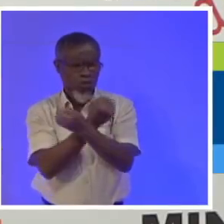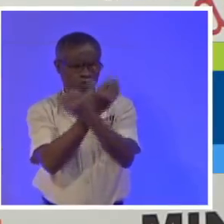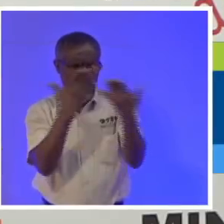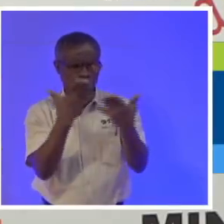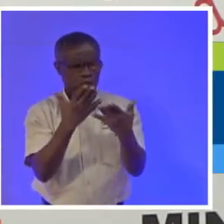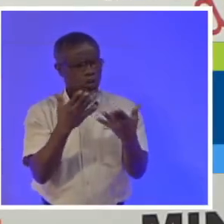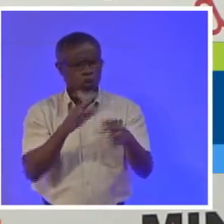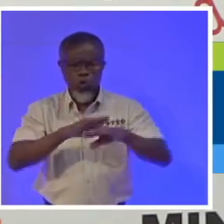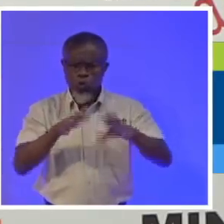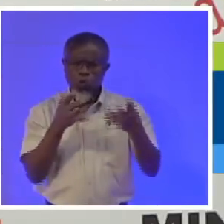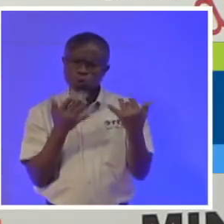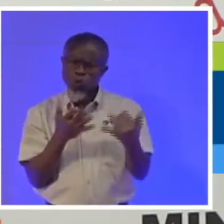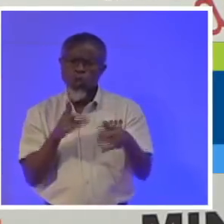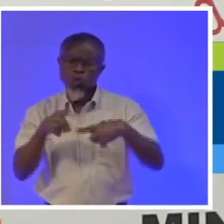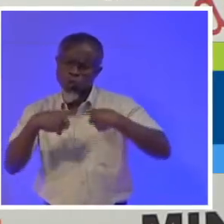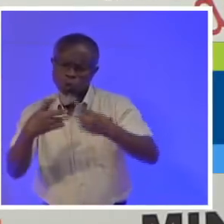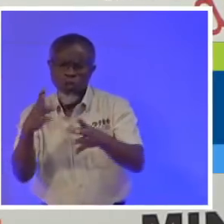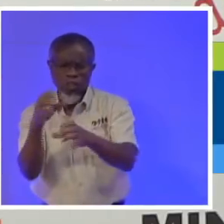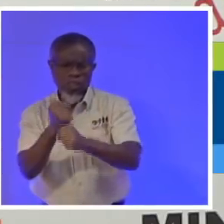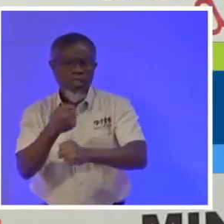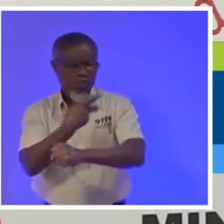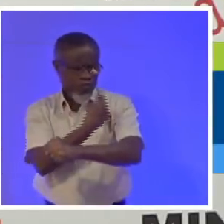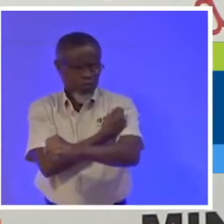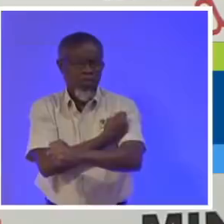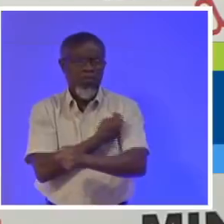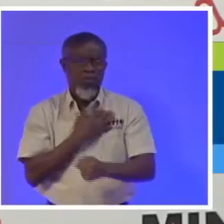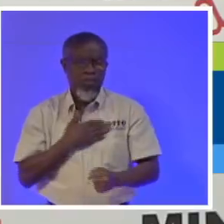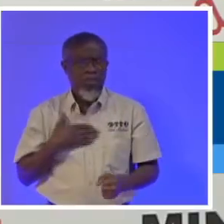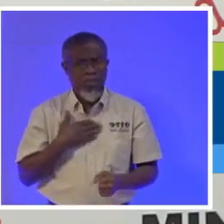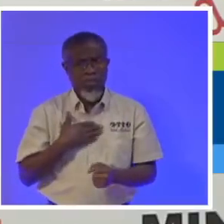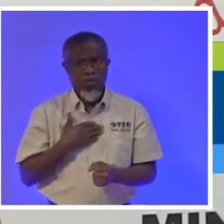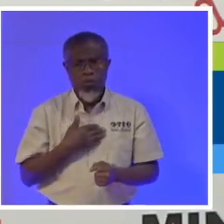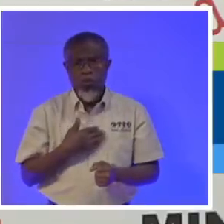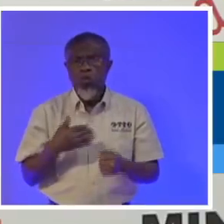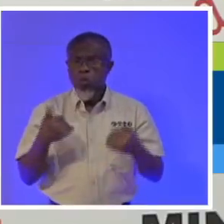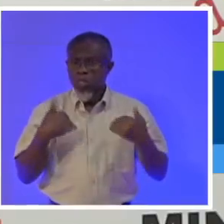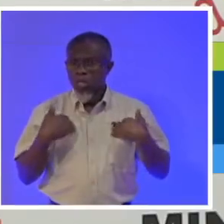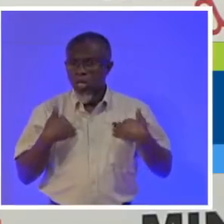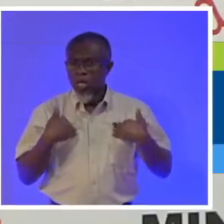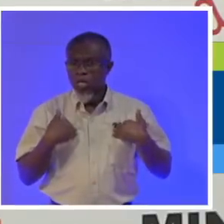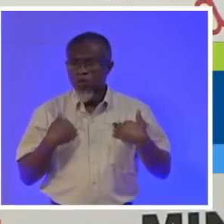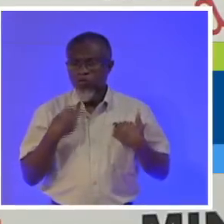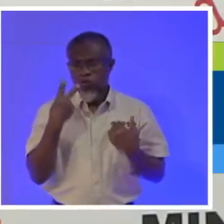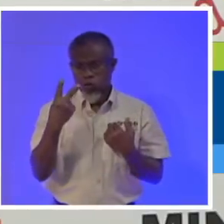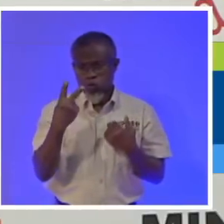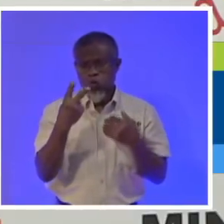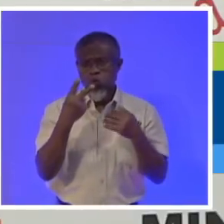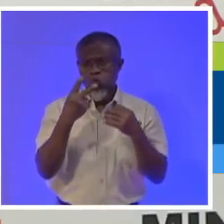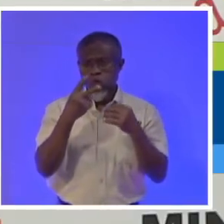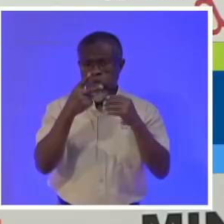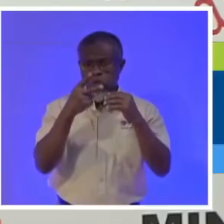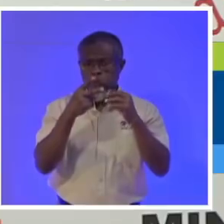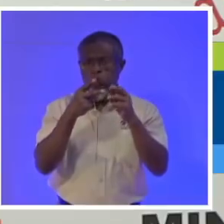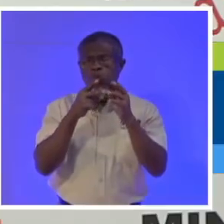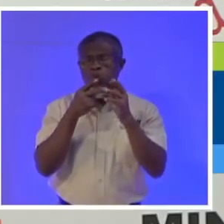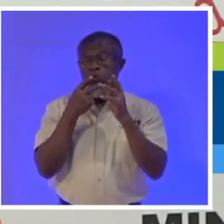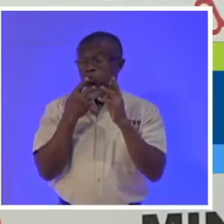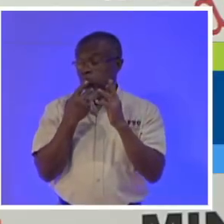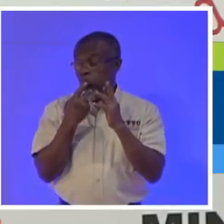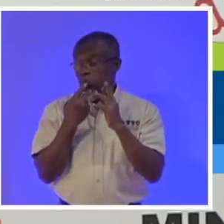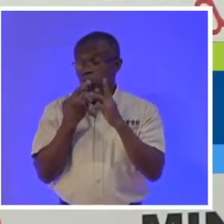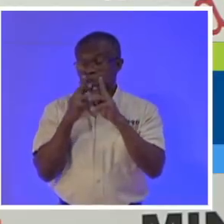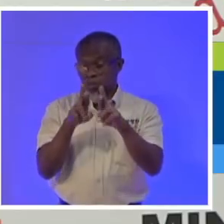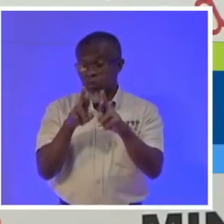Don't delay. Get vaccinated today. We do have two testimonials, which we will show right